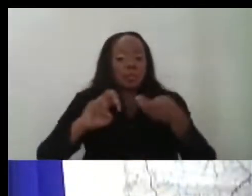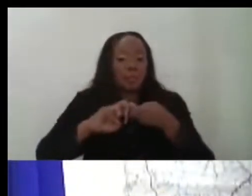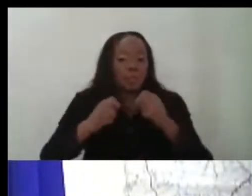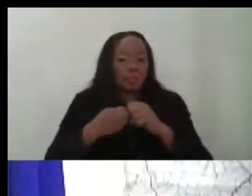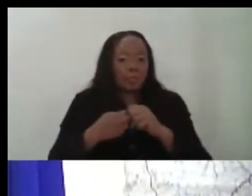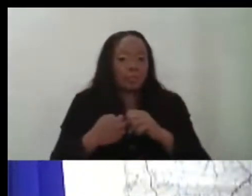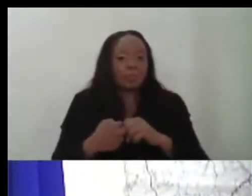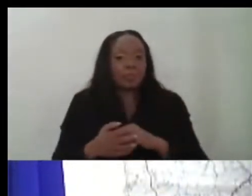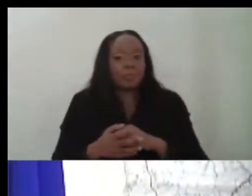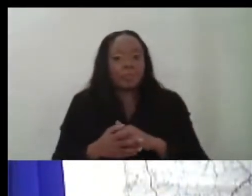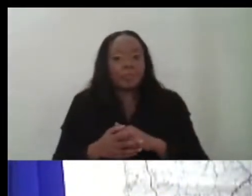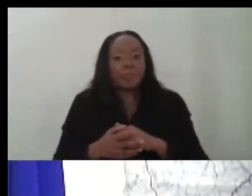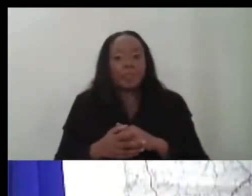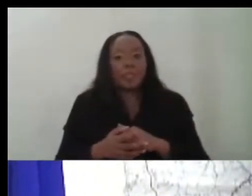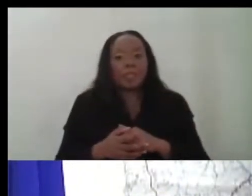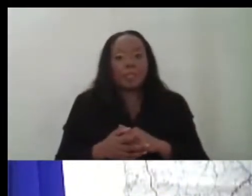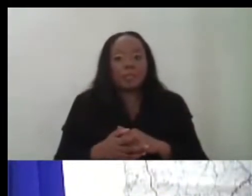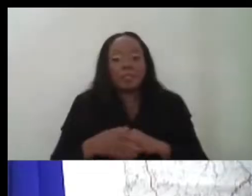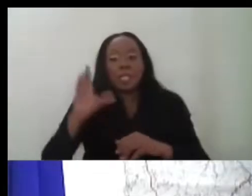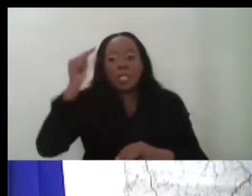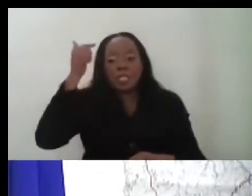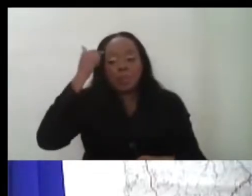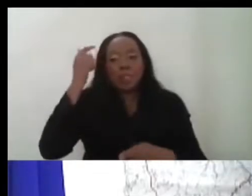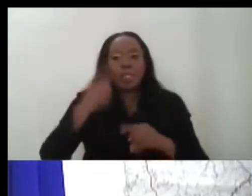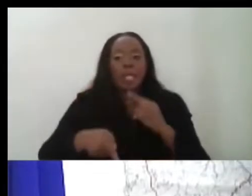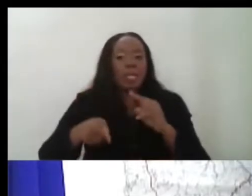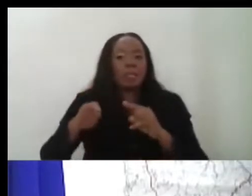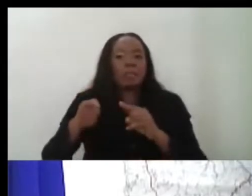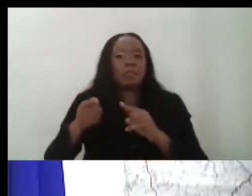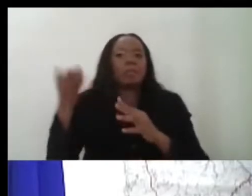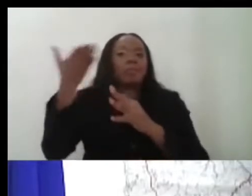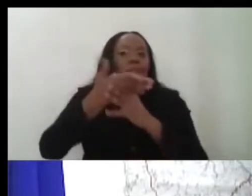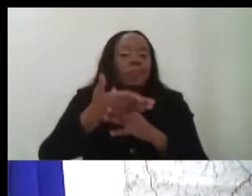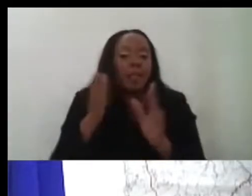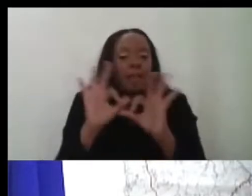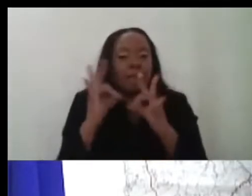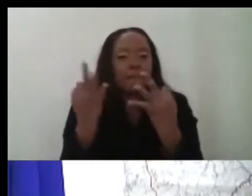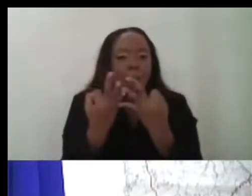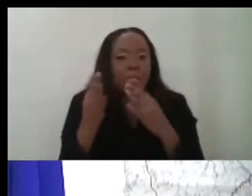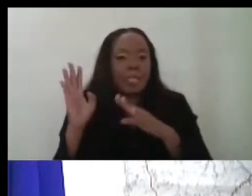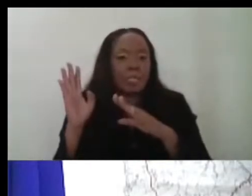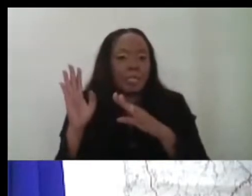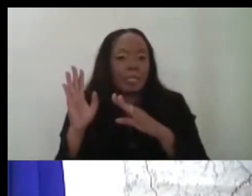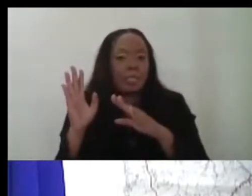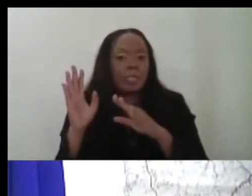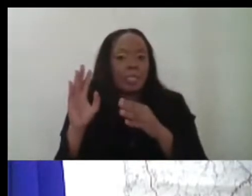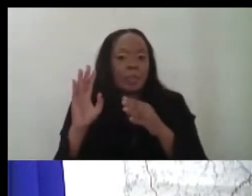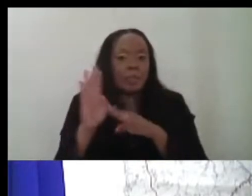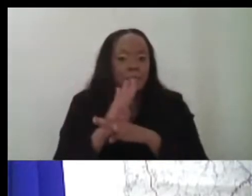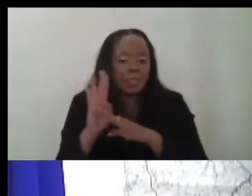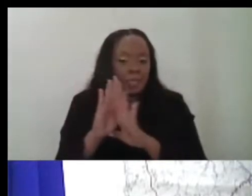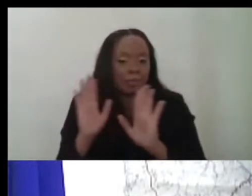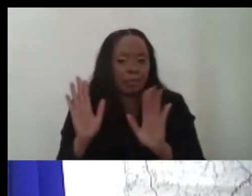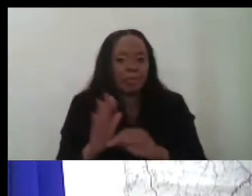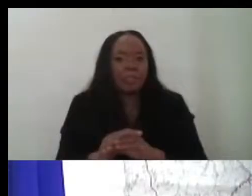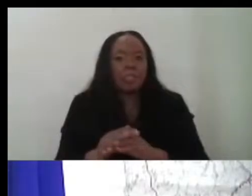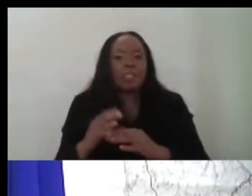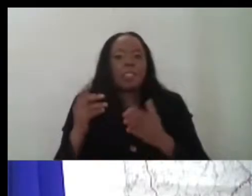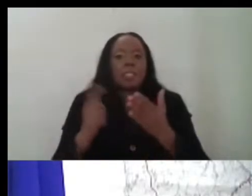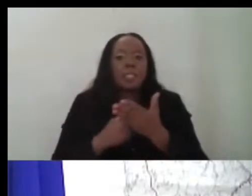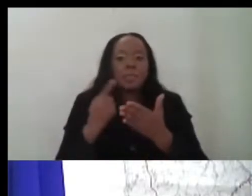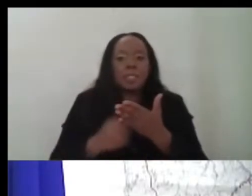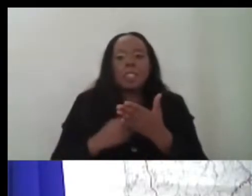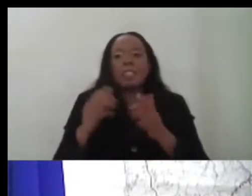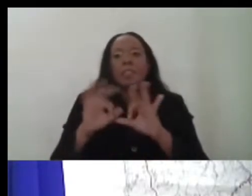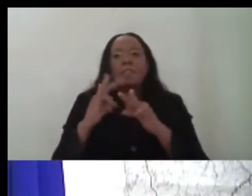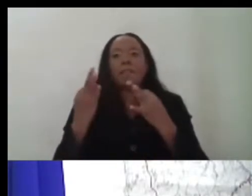The government cannot get into family business. So you have persons who are living in houses, and when the houses are destroyed and we attempted to